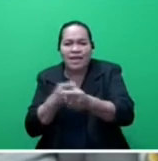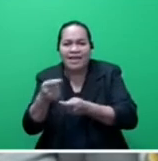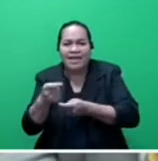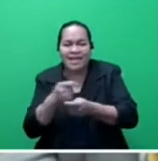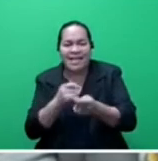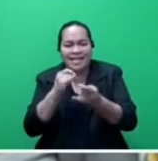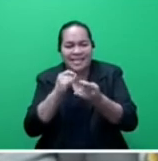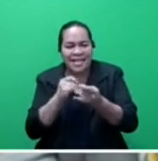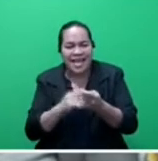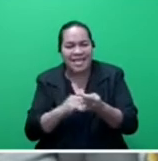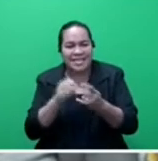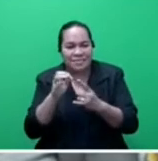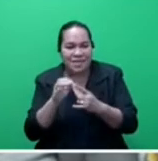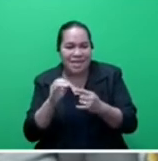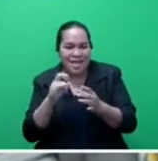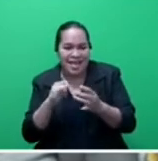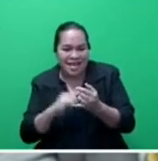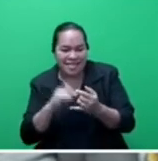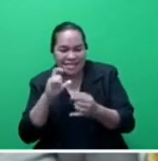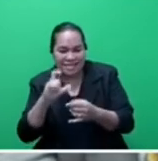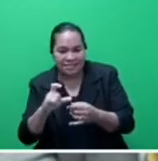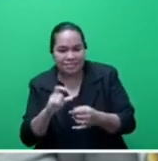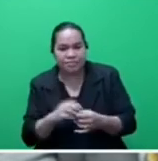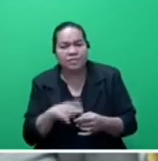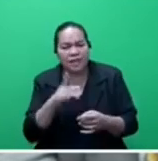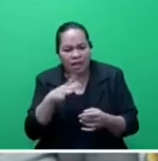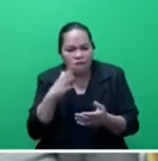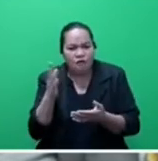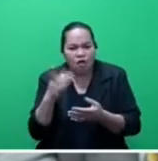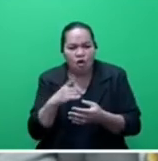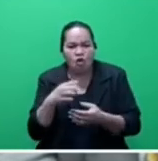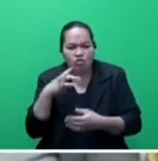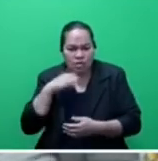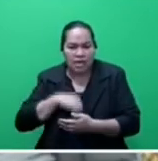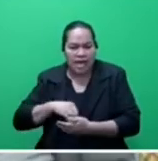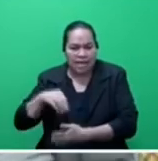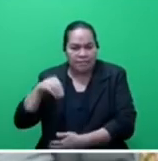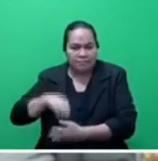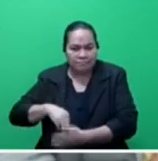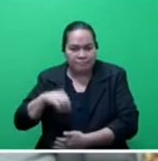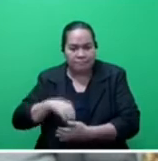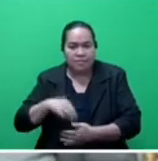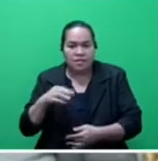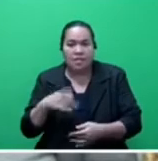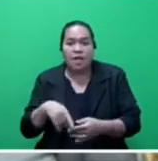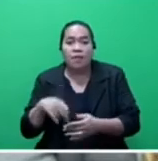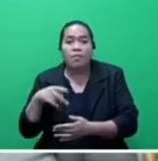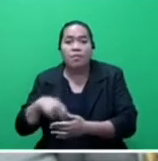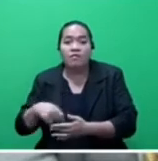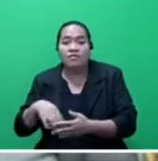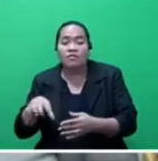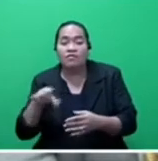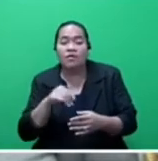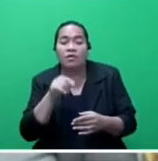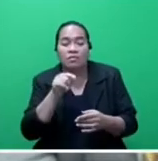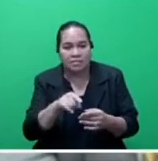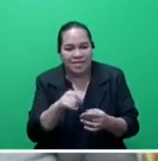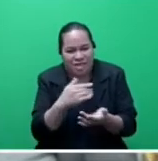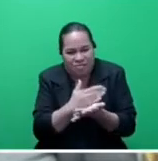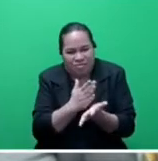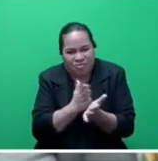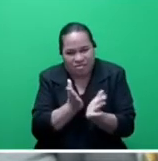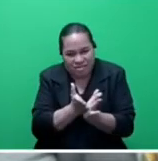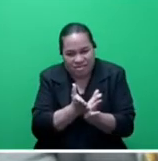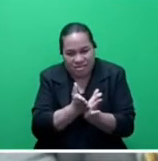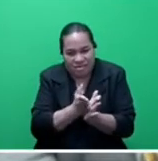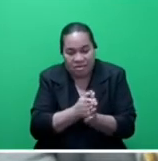They trade for gain and engage in schemes or arrangements to derive huge profits from the disposal of their shares.